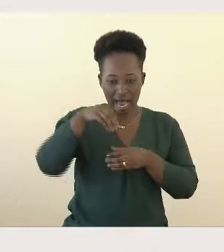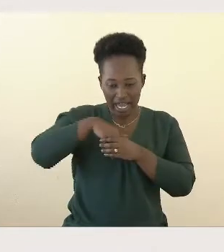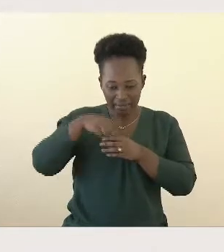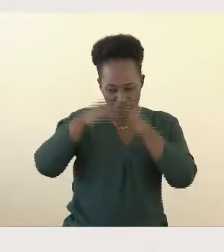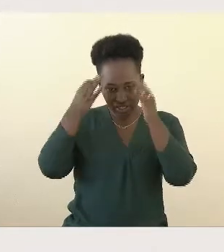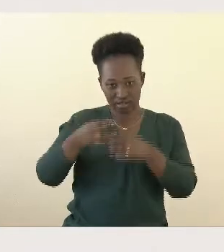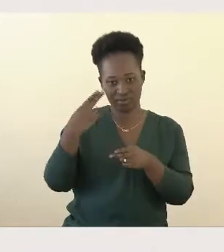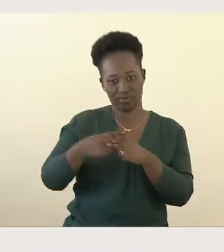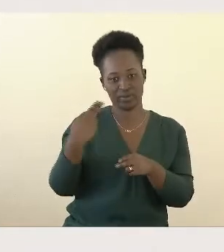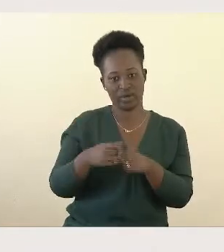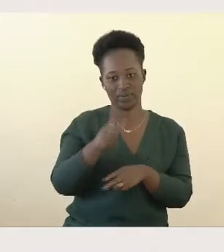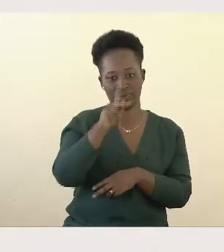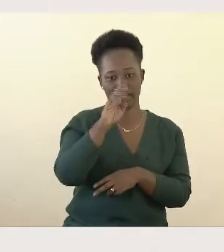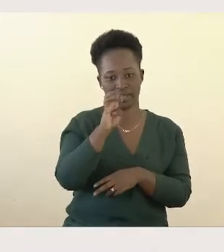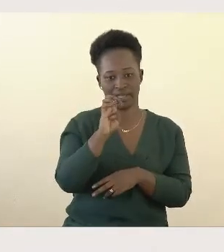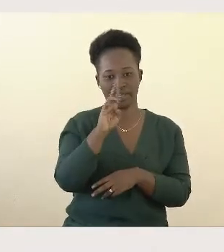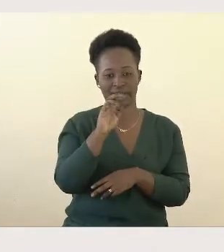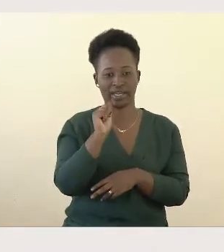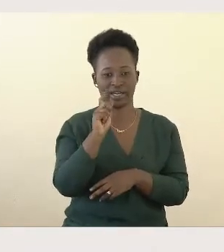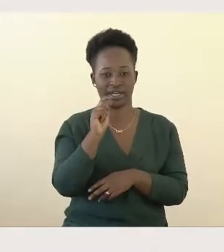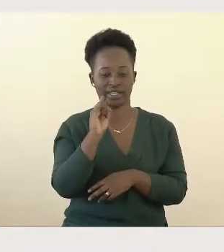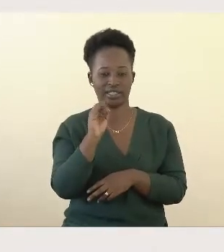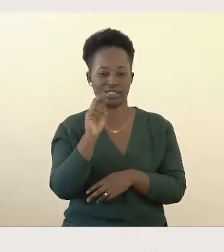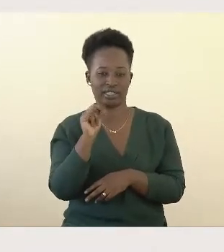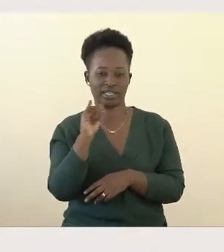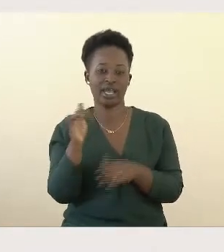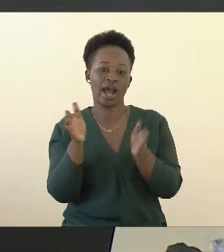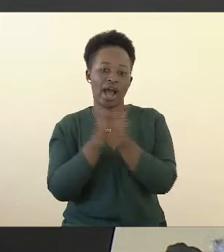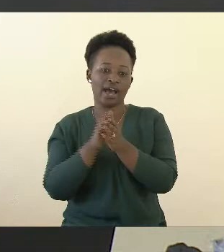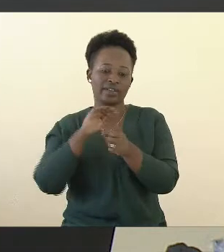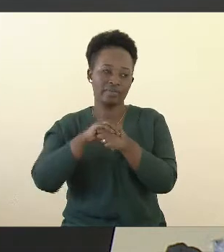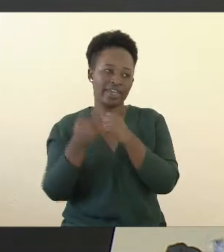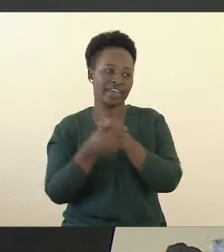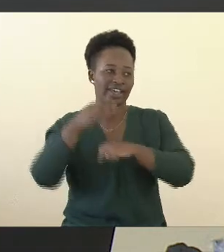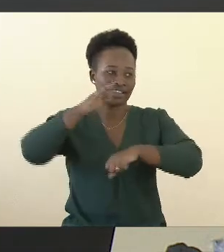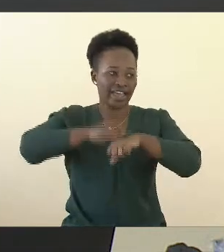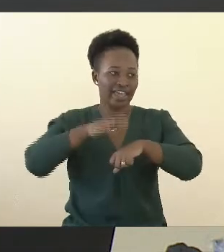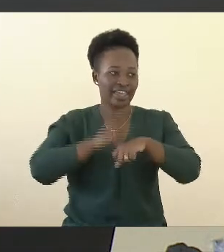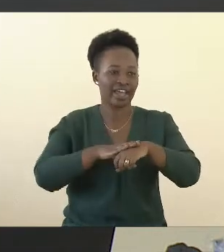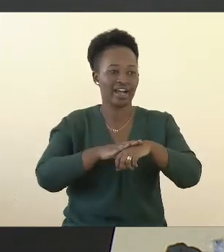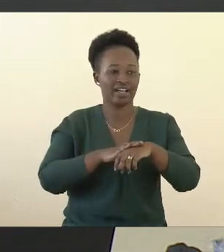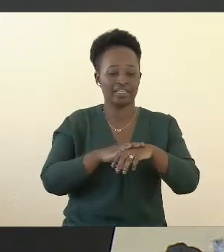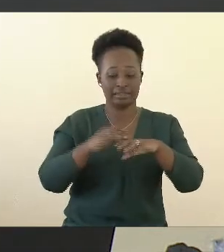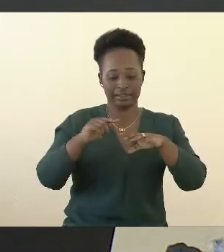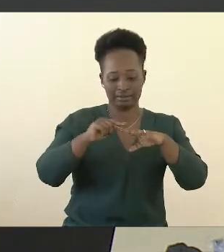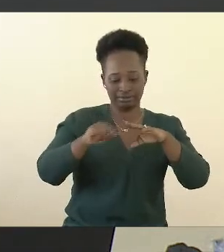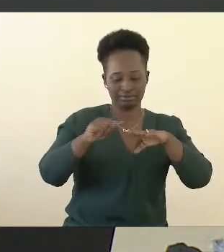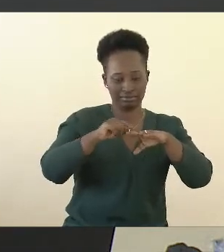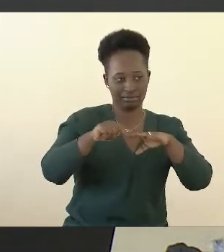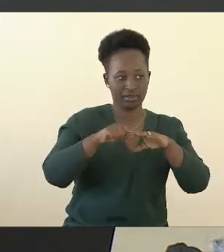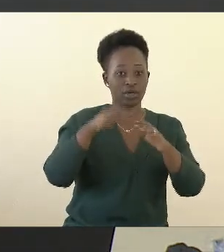protein also makes up the hair and nails. Because our nails, to grow, there's a